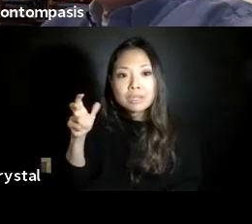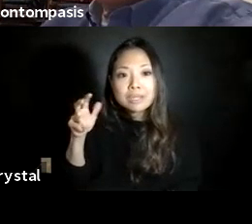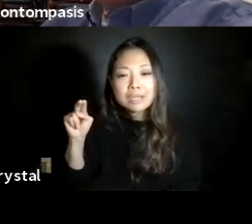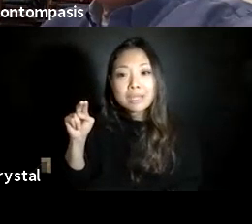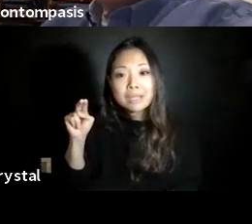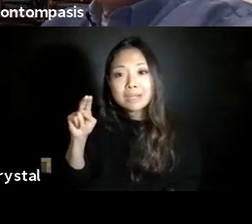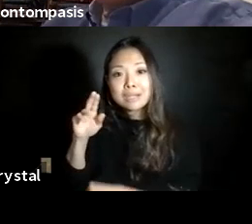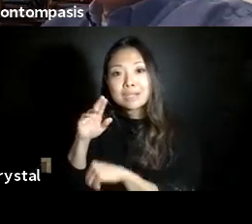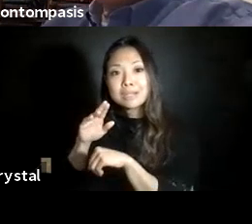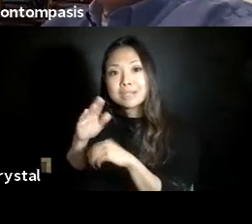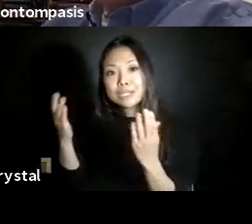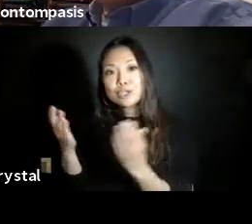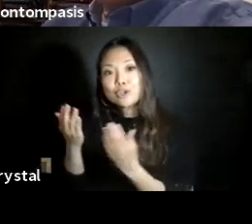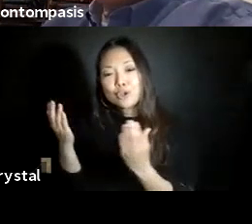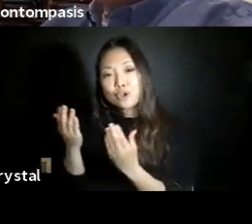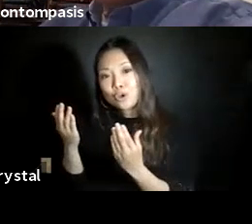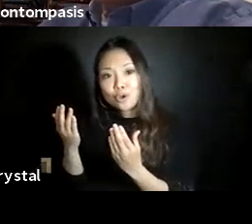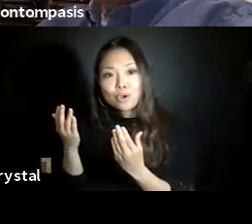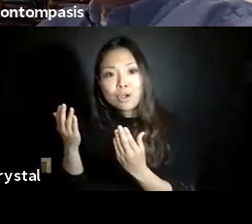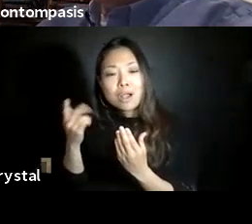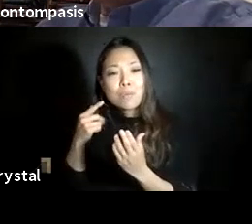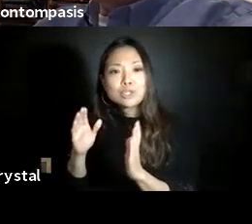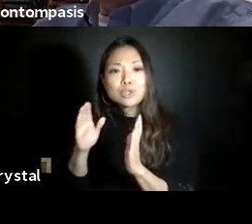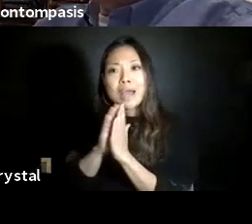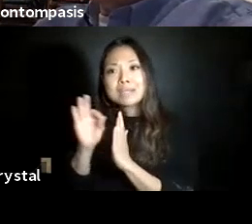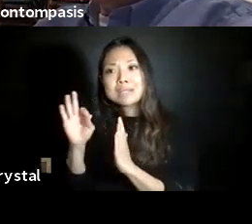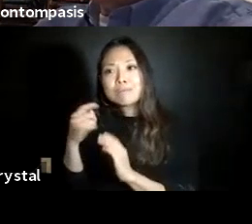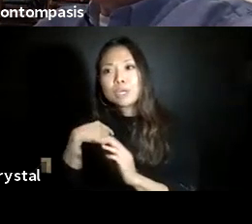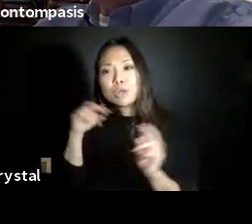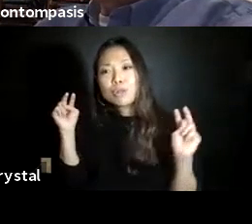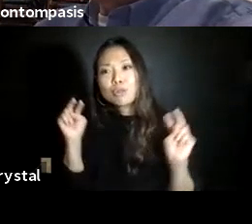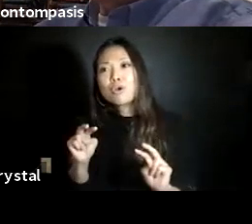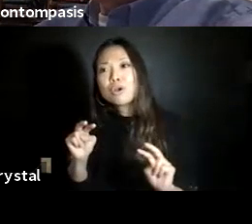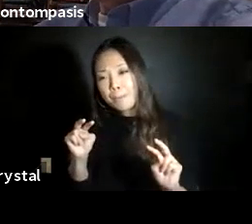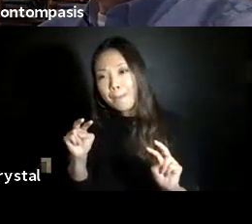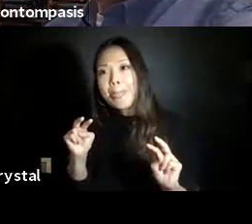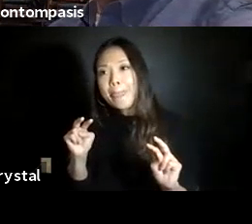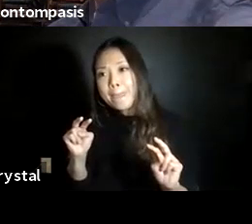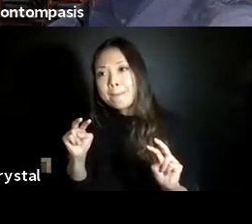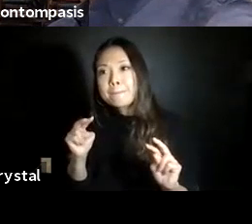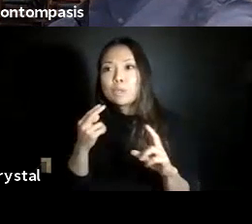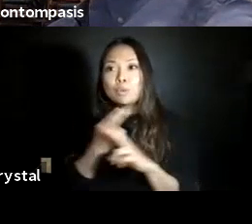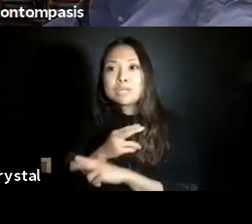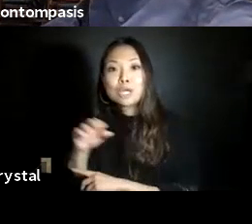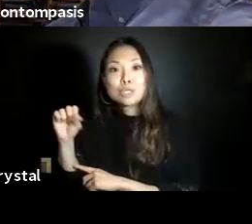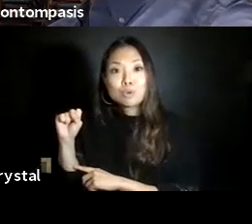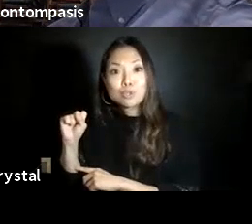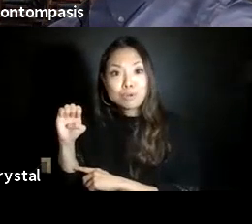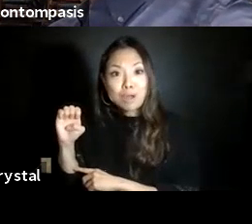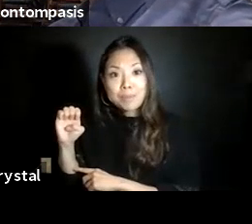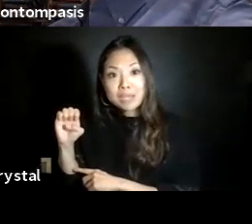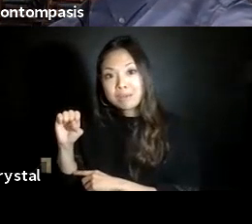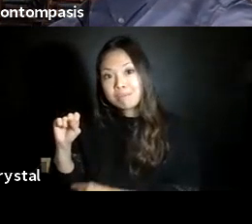if we could take a look at whether using a socioeconomic set aside